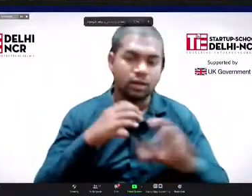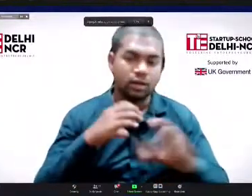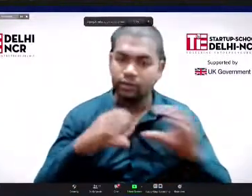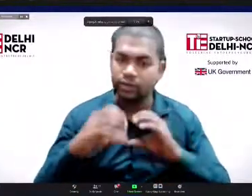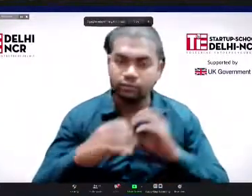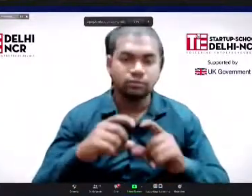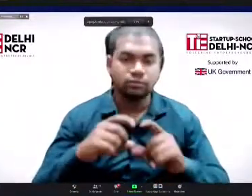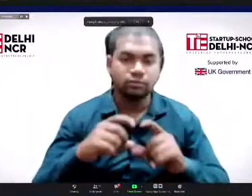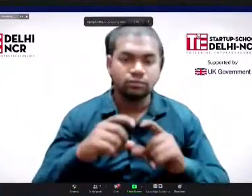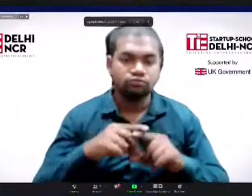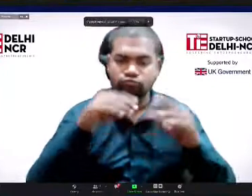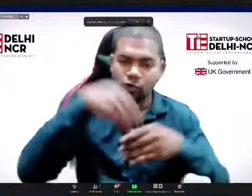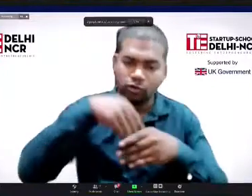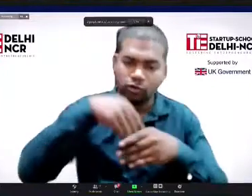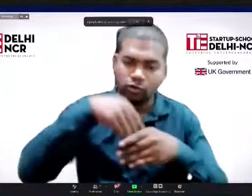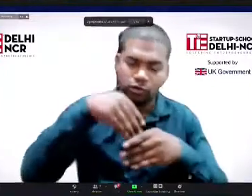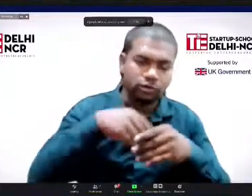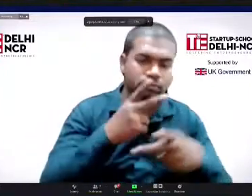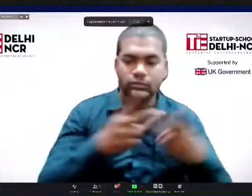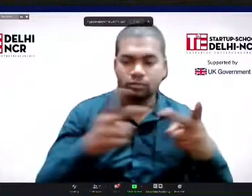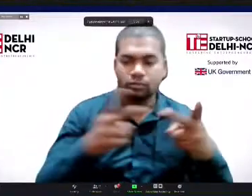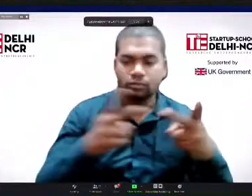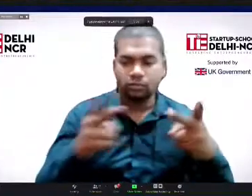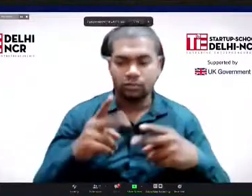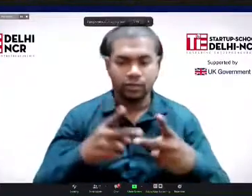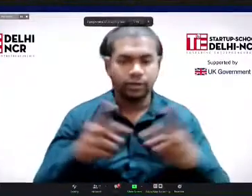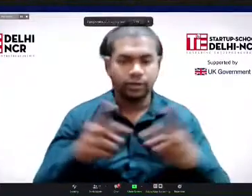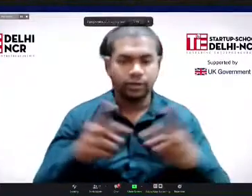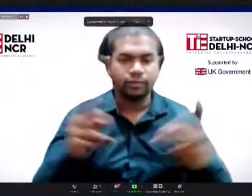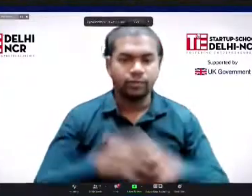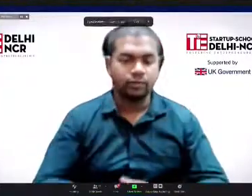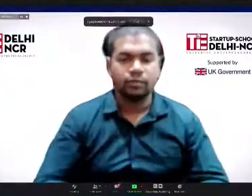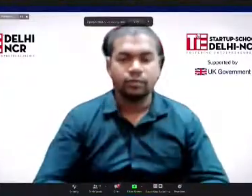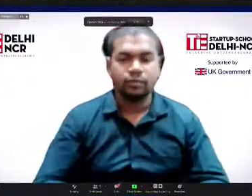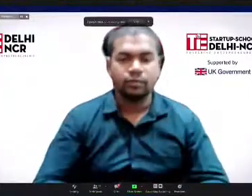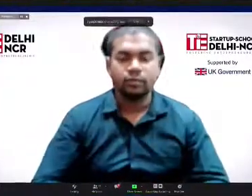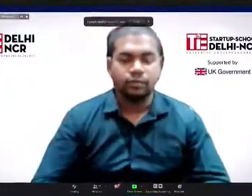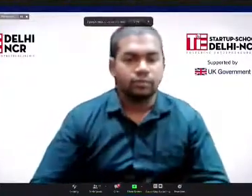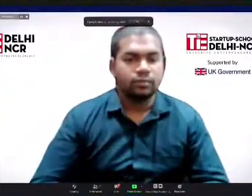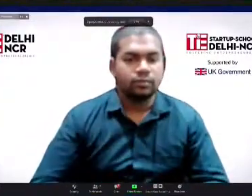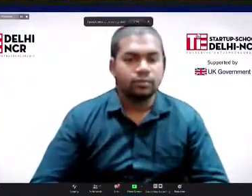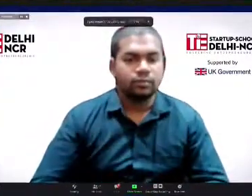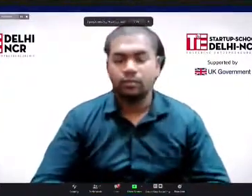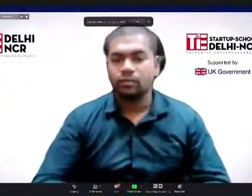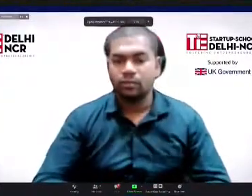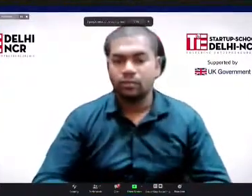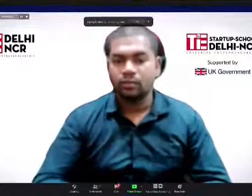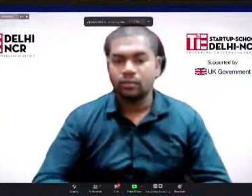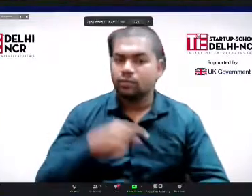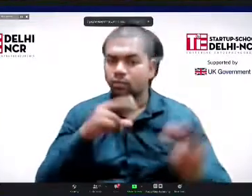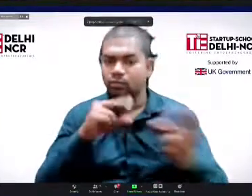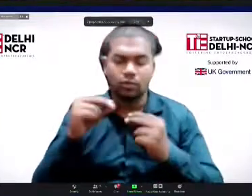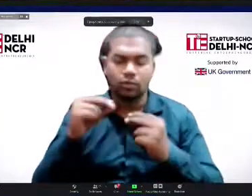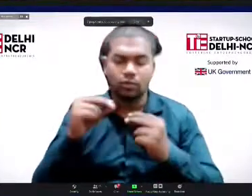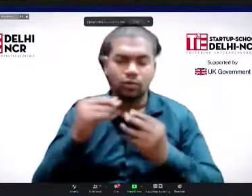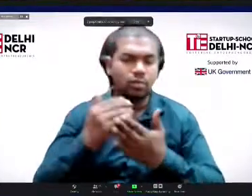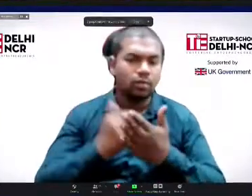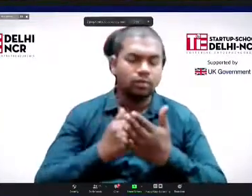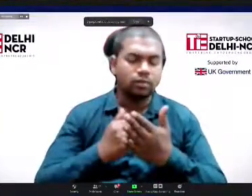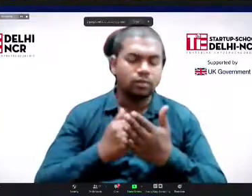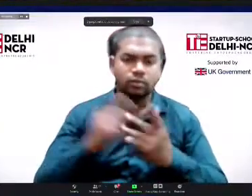to interconnect all these different bricks and envision. And so when we talk today about brand design